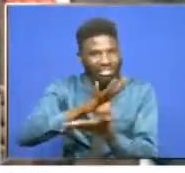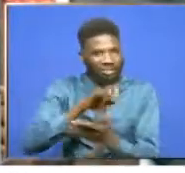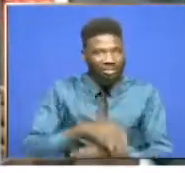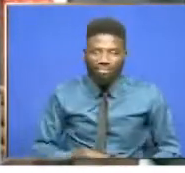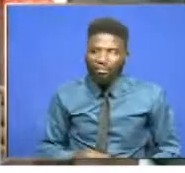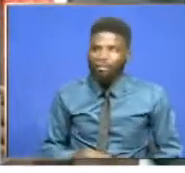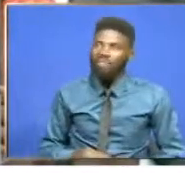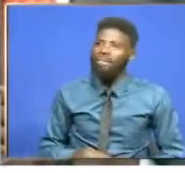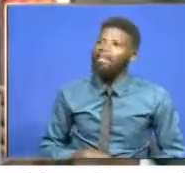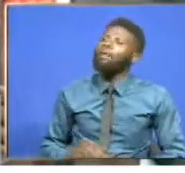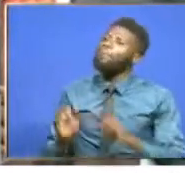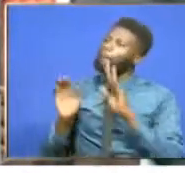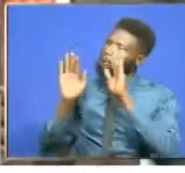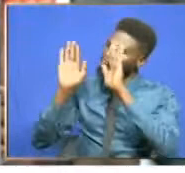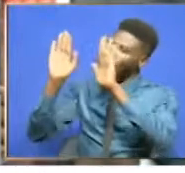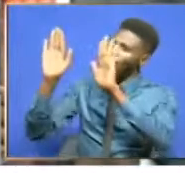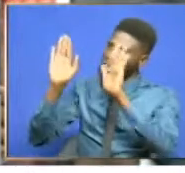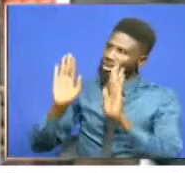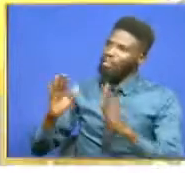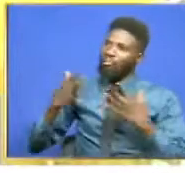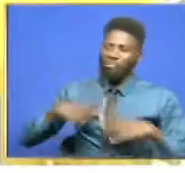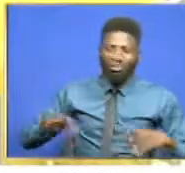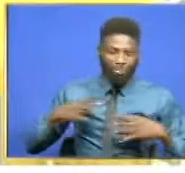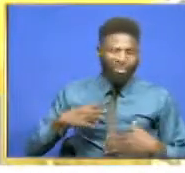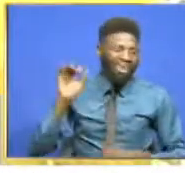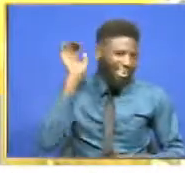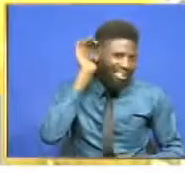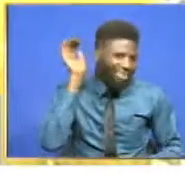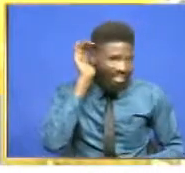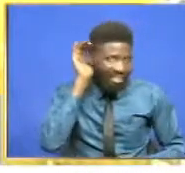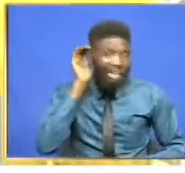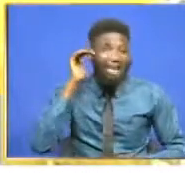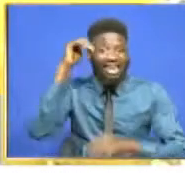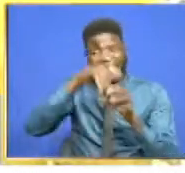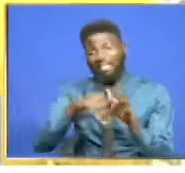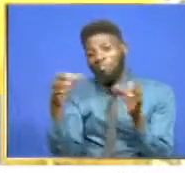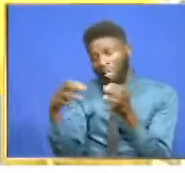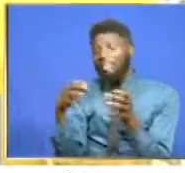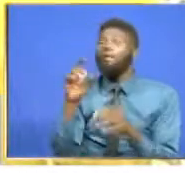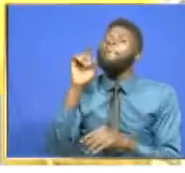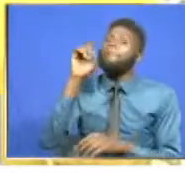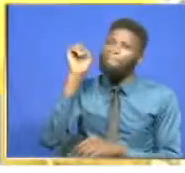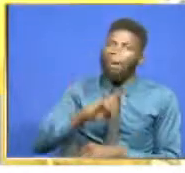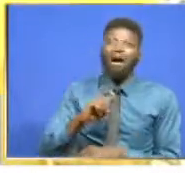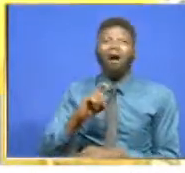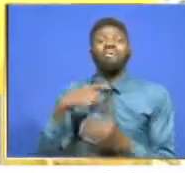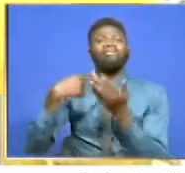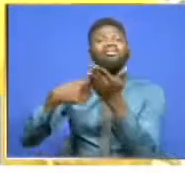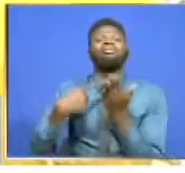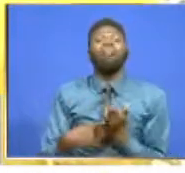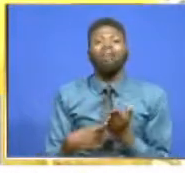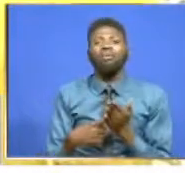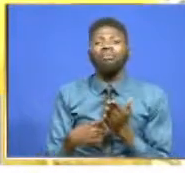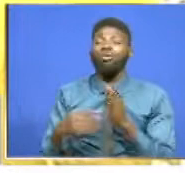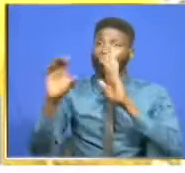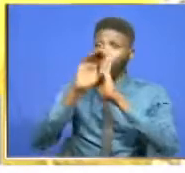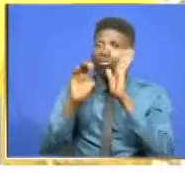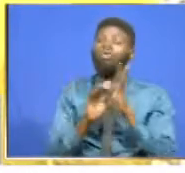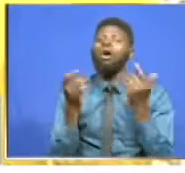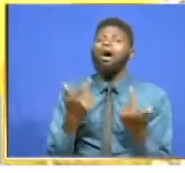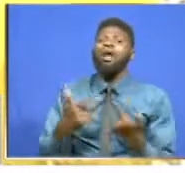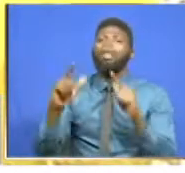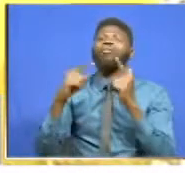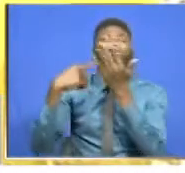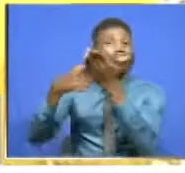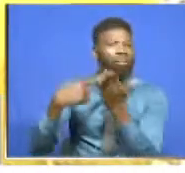people. In a party, there should be consultations. The party constitution gives us opportunity for consultations. We've not